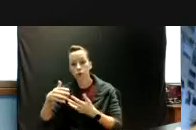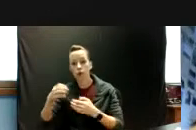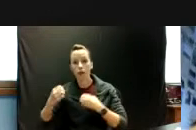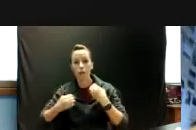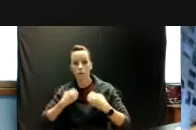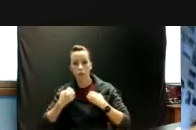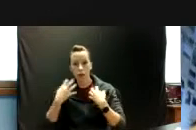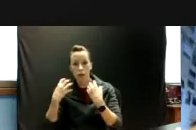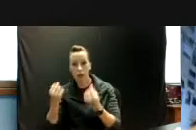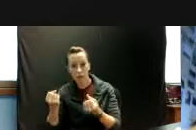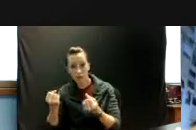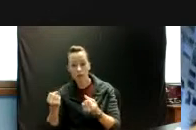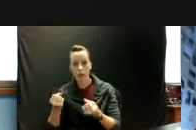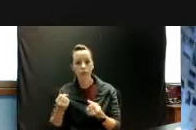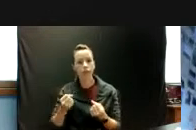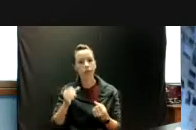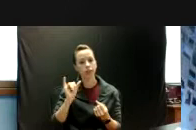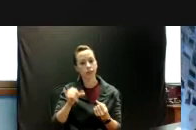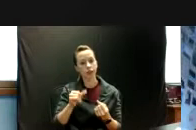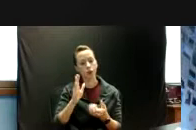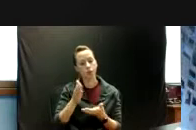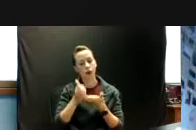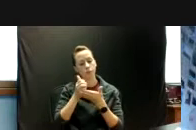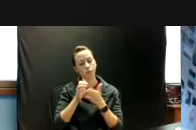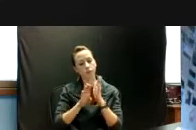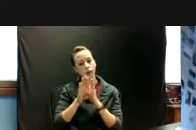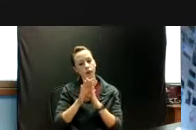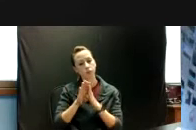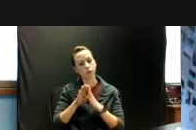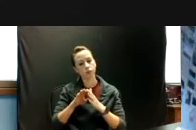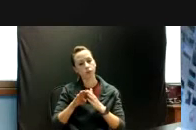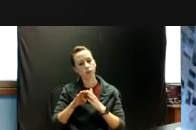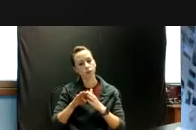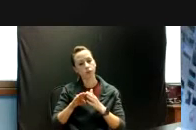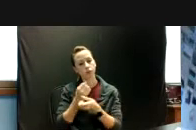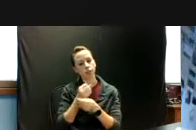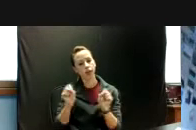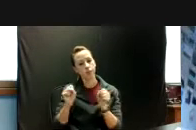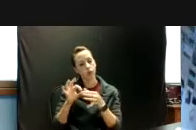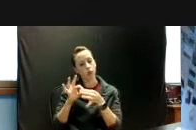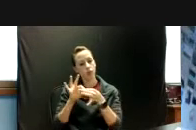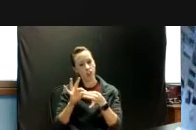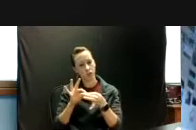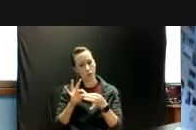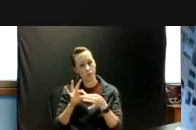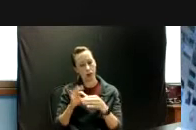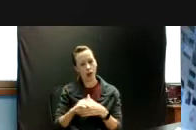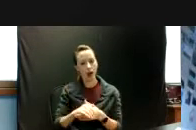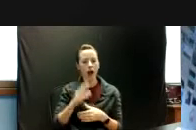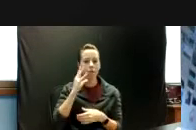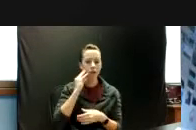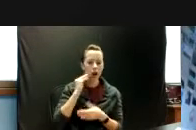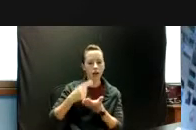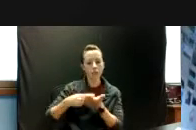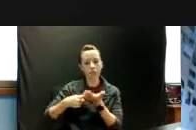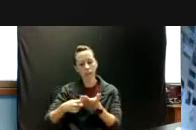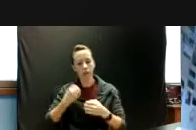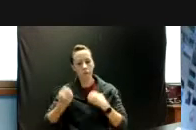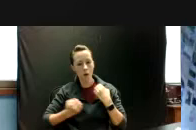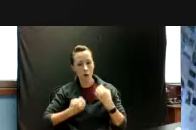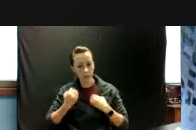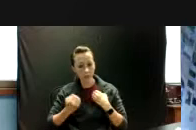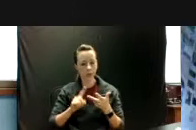a youth's developing capacity to form secure relationships, experience and regulate emotions, more on that in just a second, and then